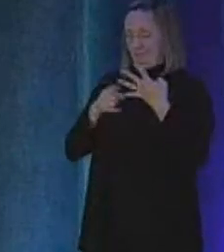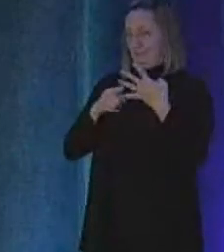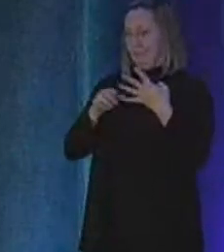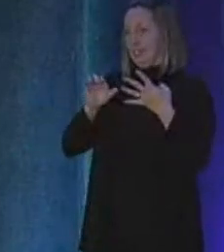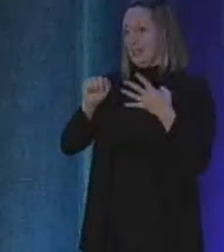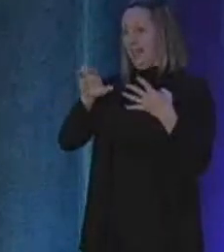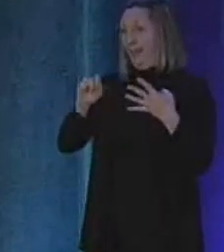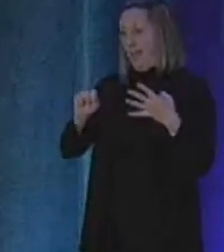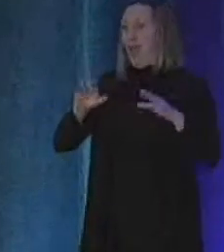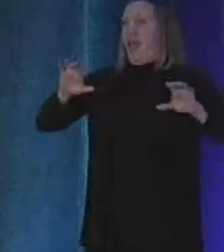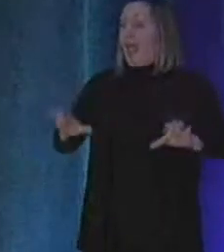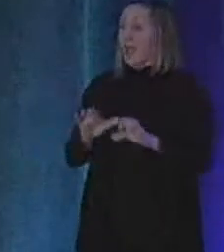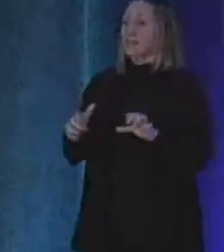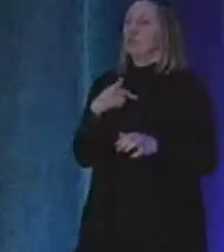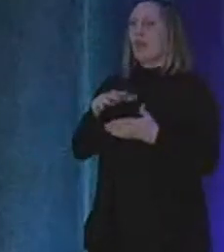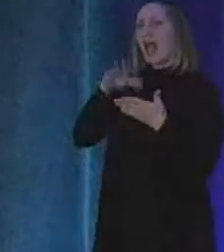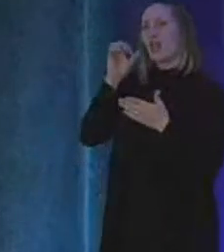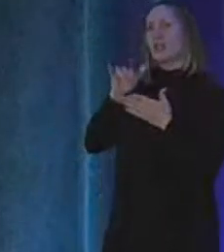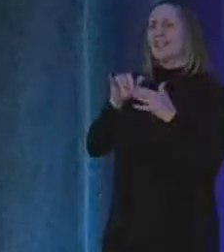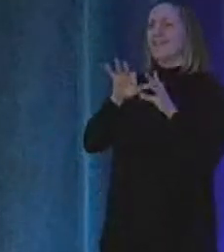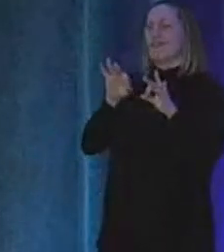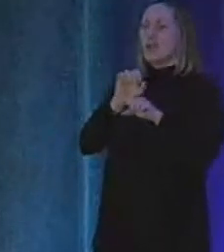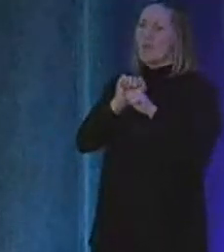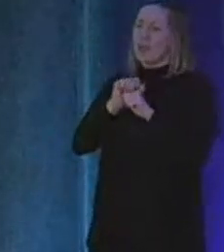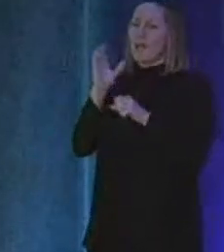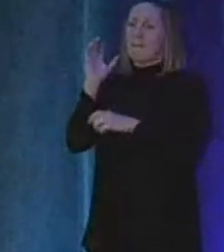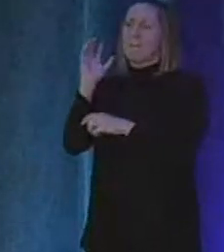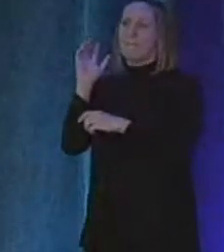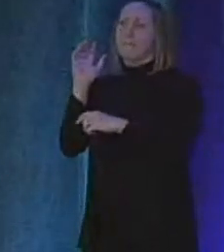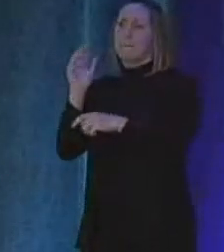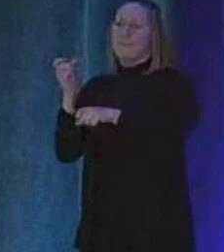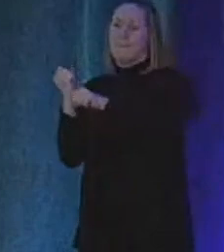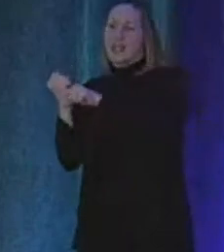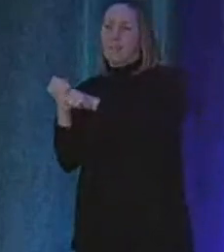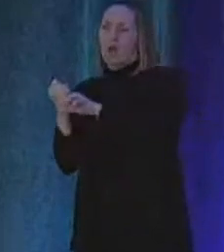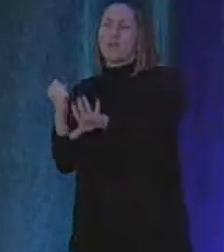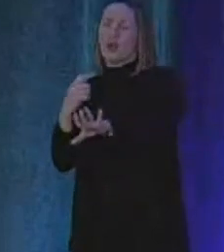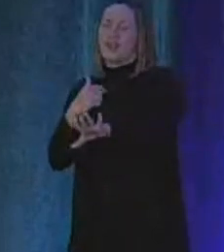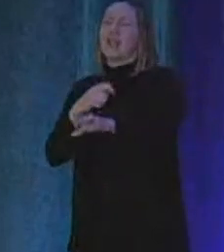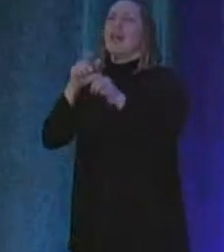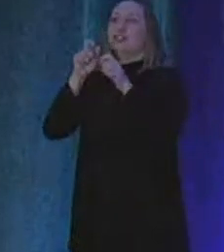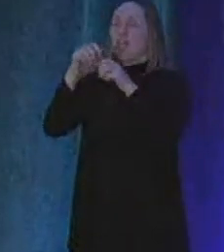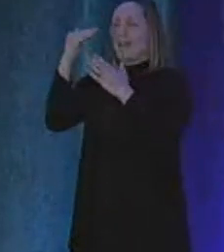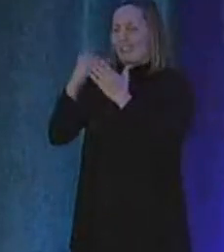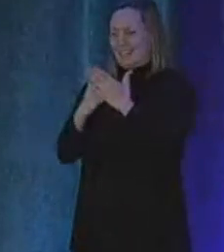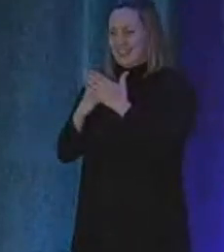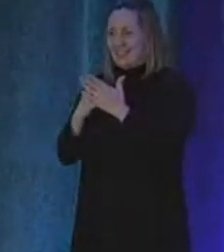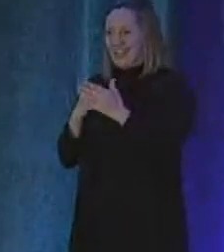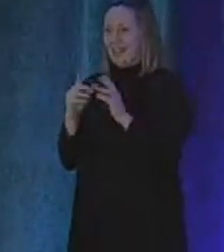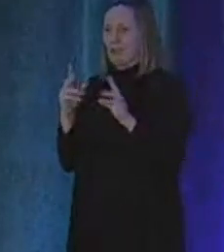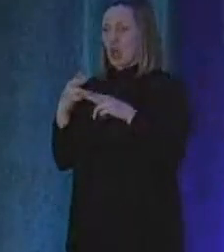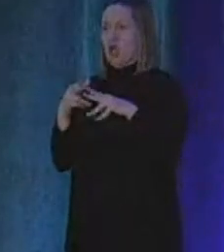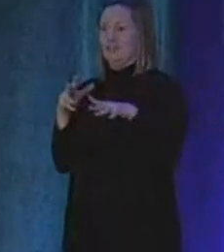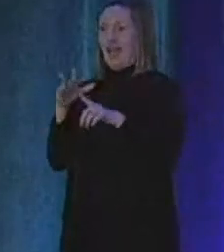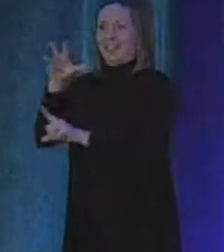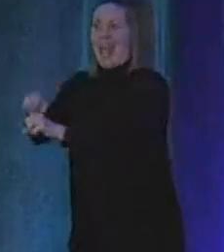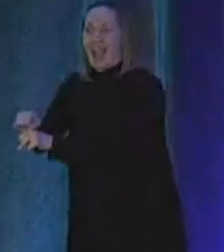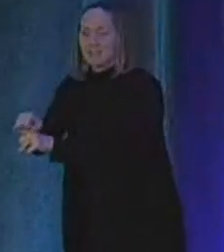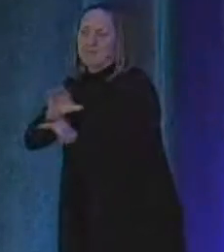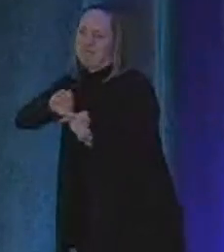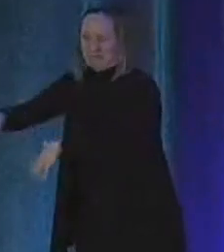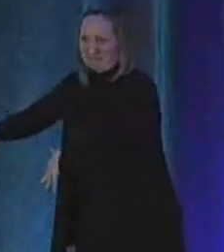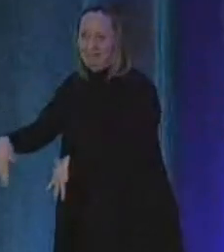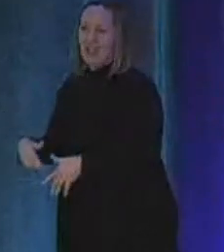act. When I learned this framework in baseball, checklist in baseball, this was attack, but we don't have to be as visceral with our